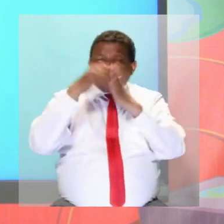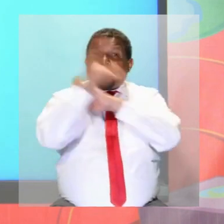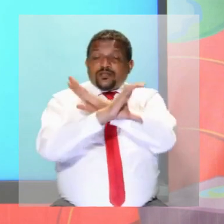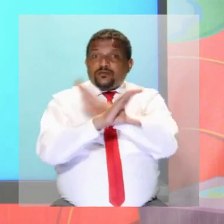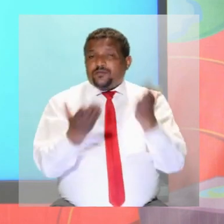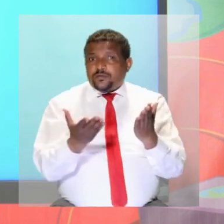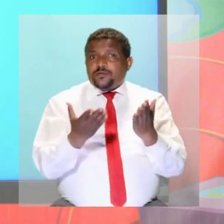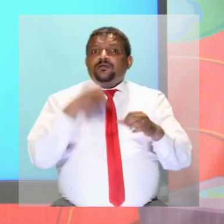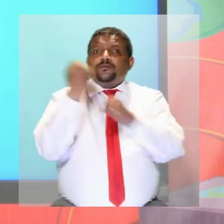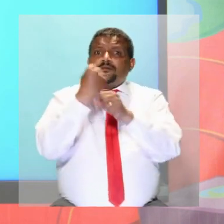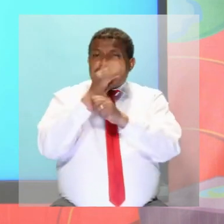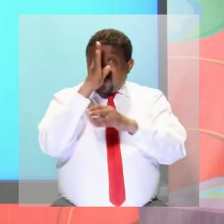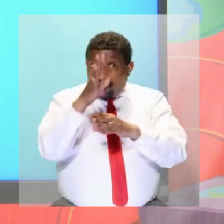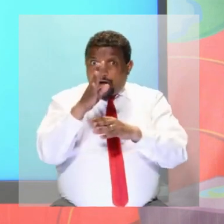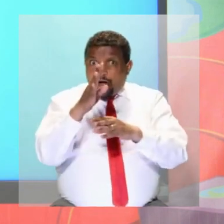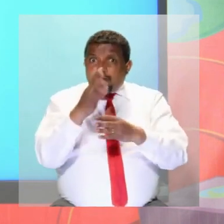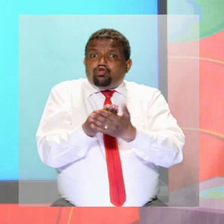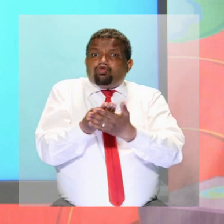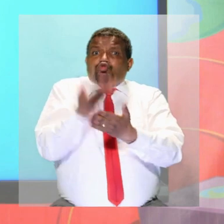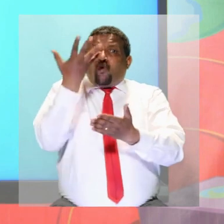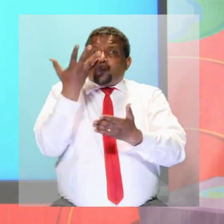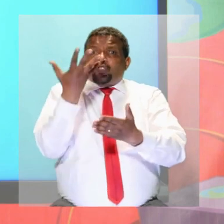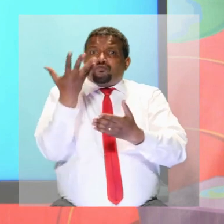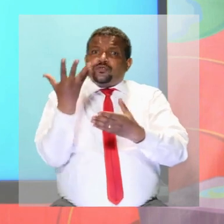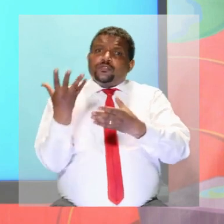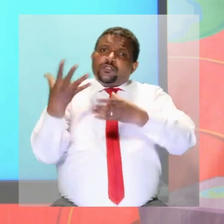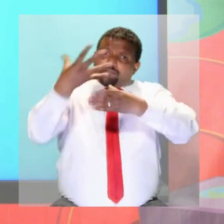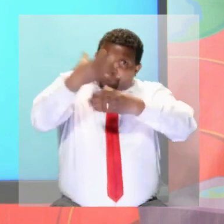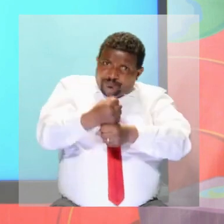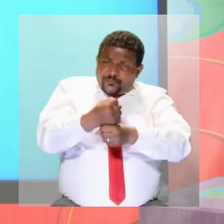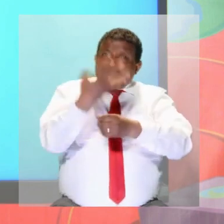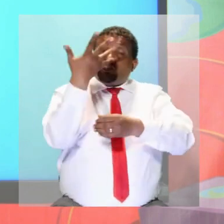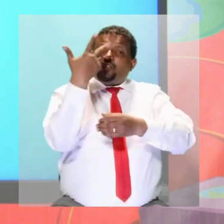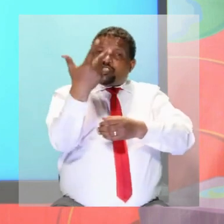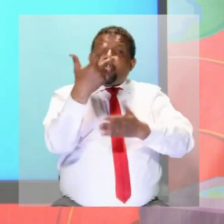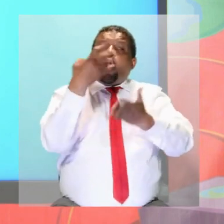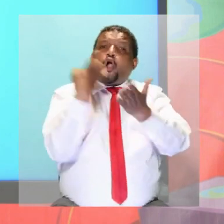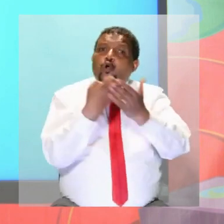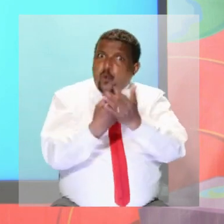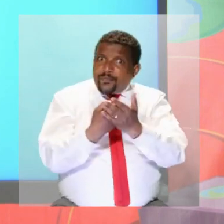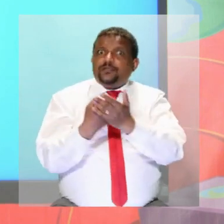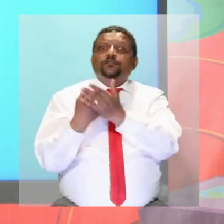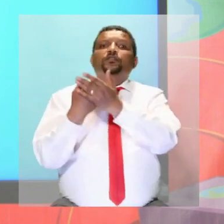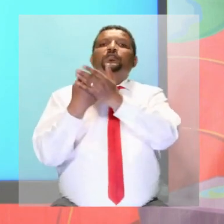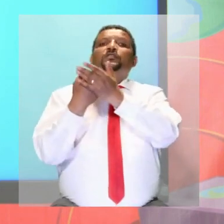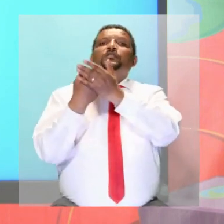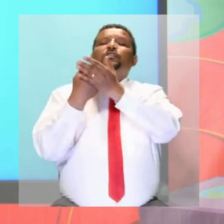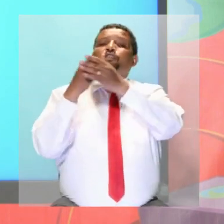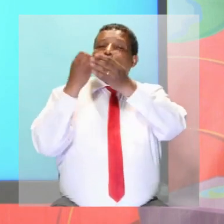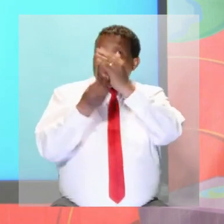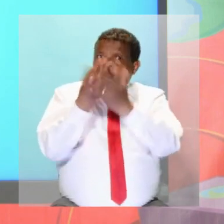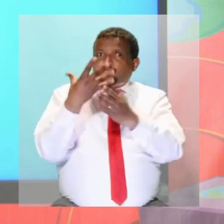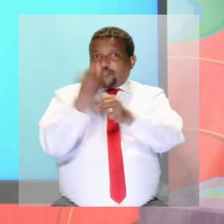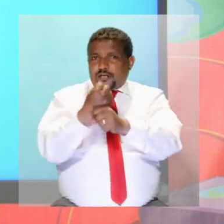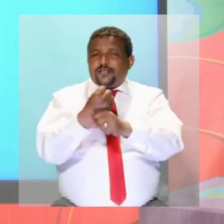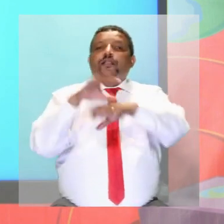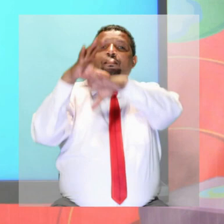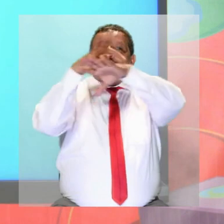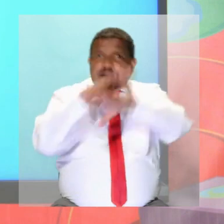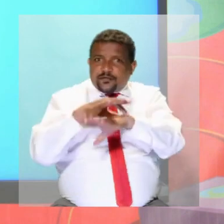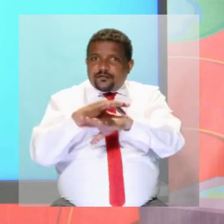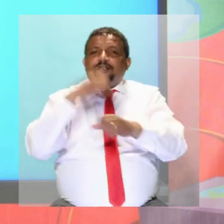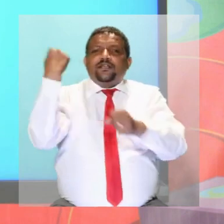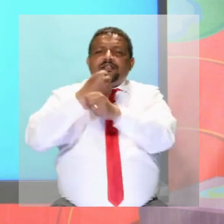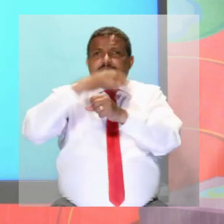entrepreneurship is a resource that combines the three economic resources called land, labor,